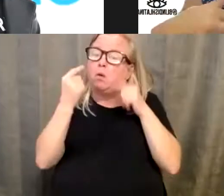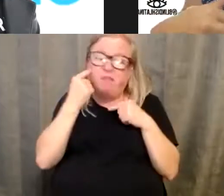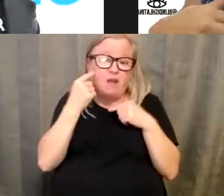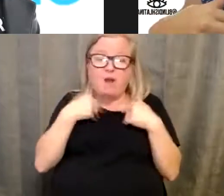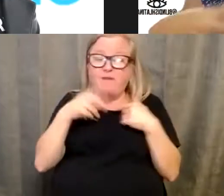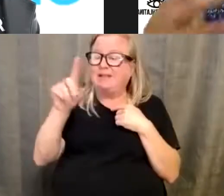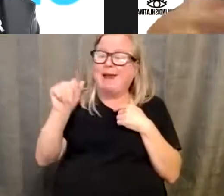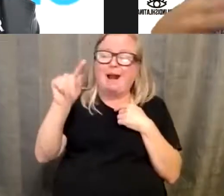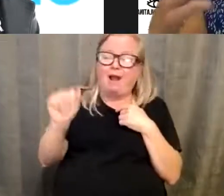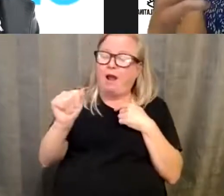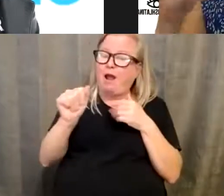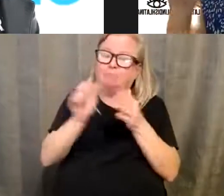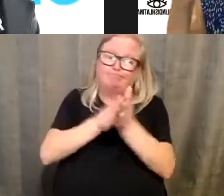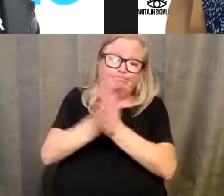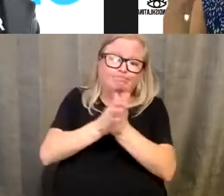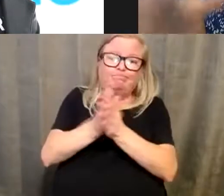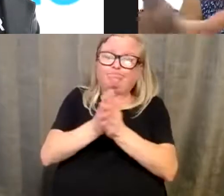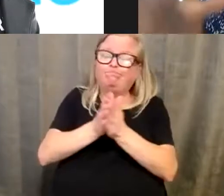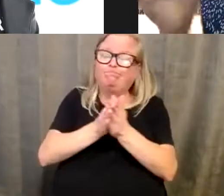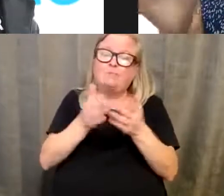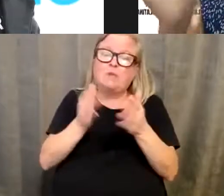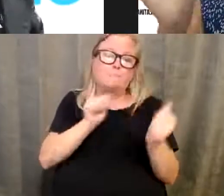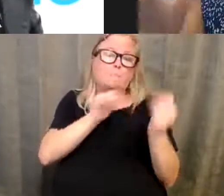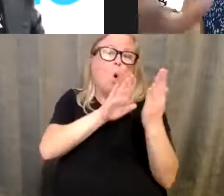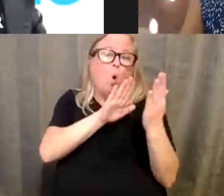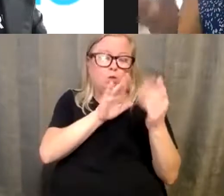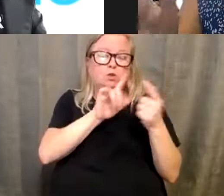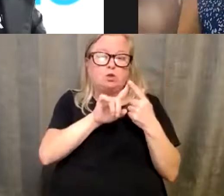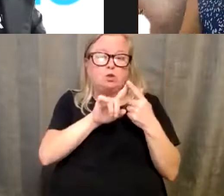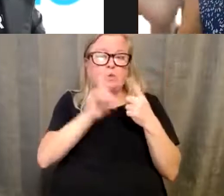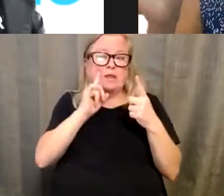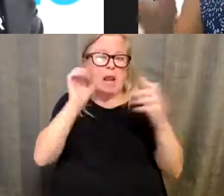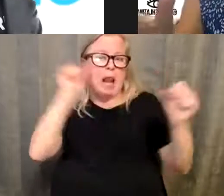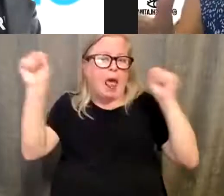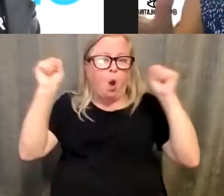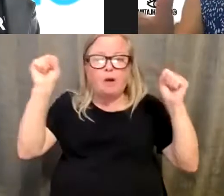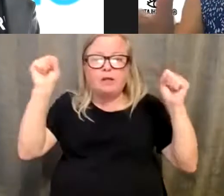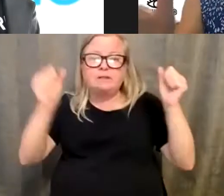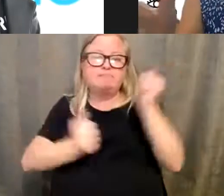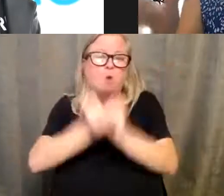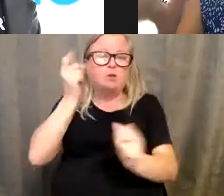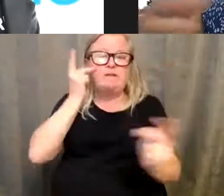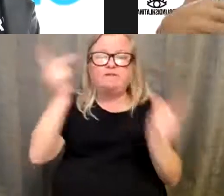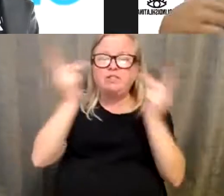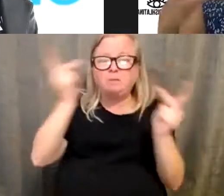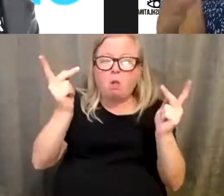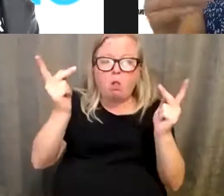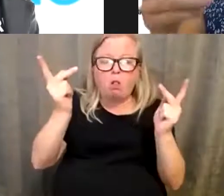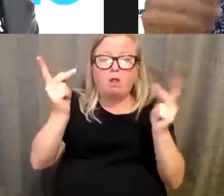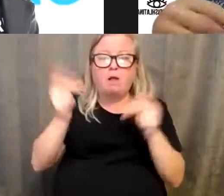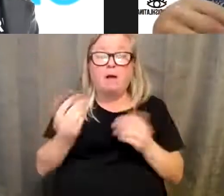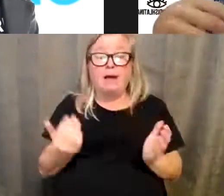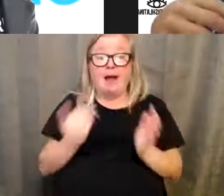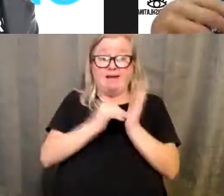approach necessarily. It's more about what is the loudest, what's most visible. And